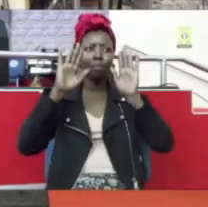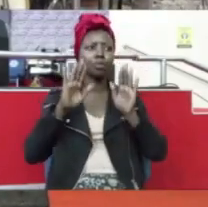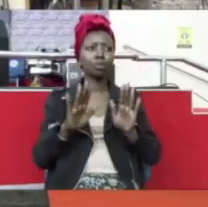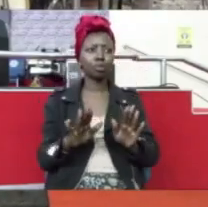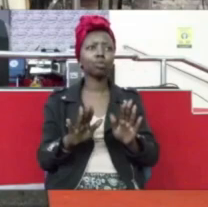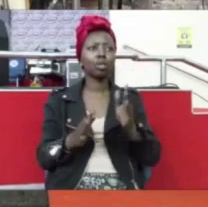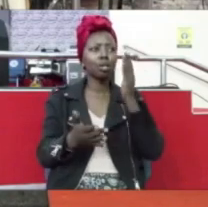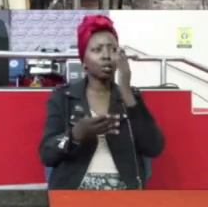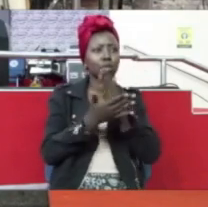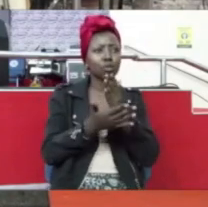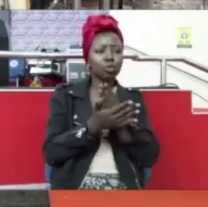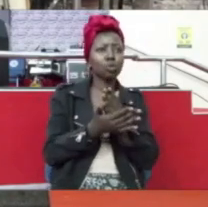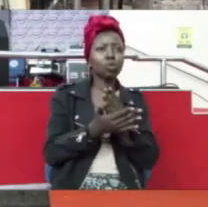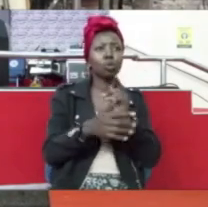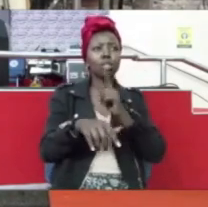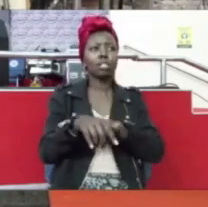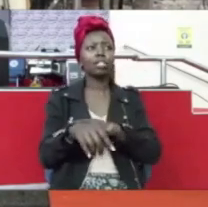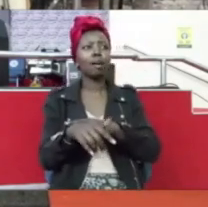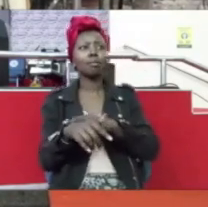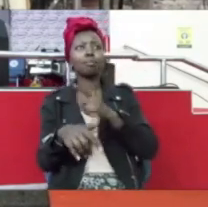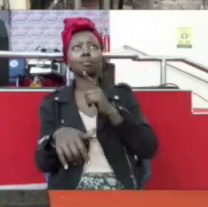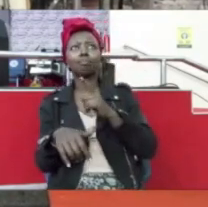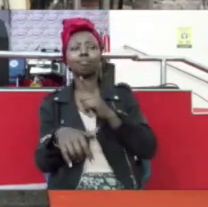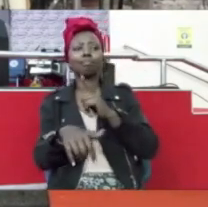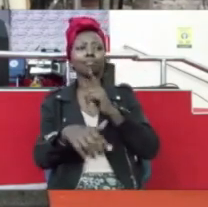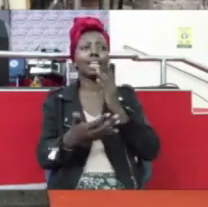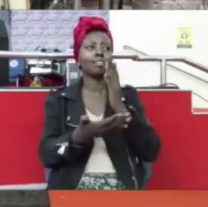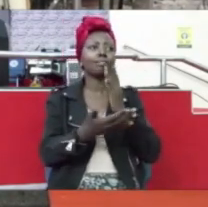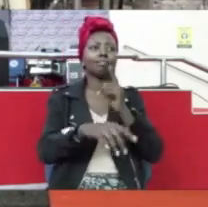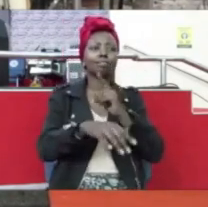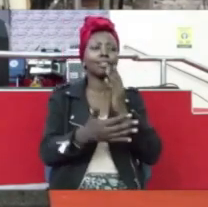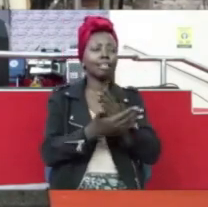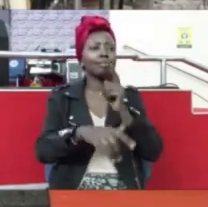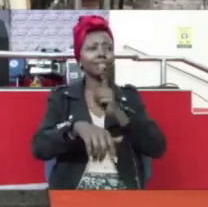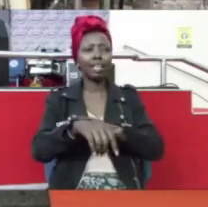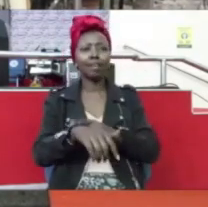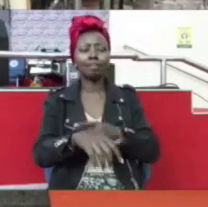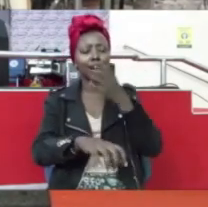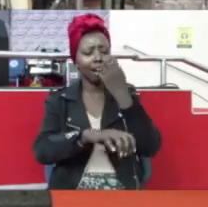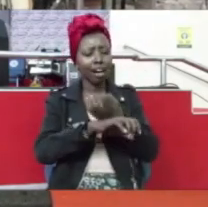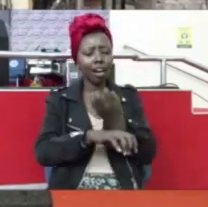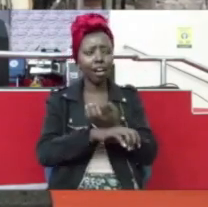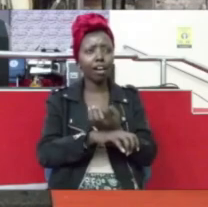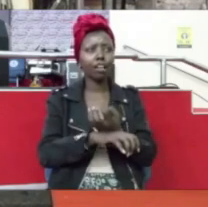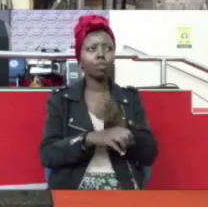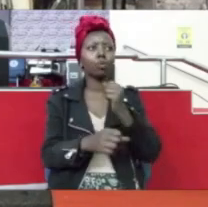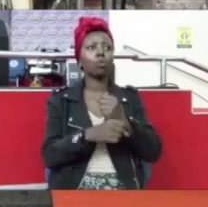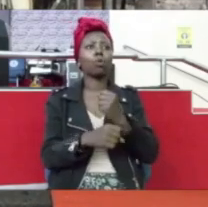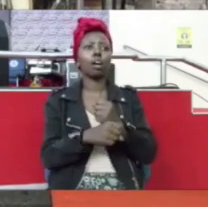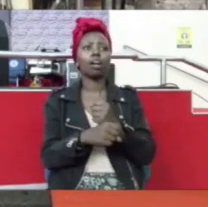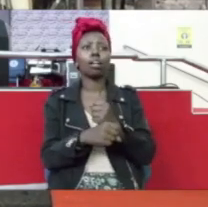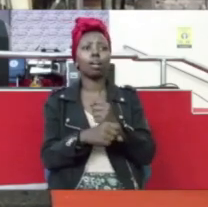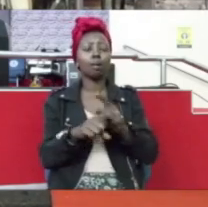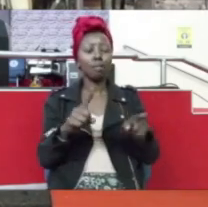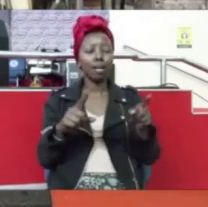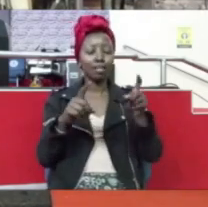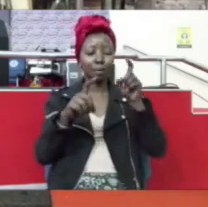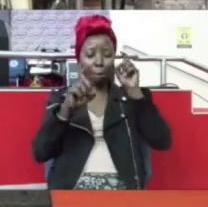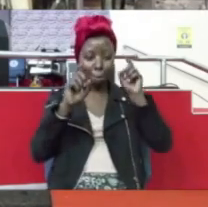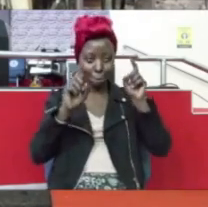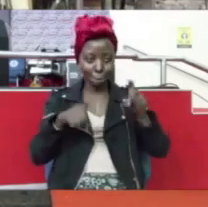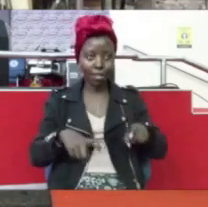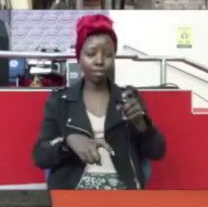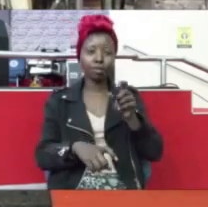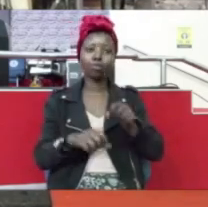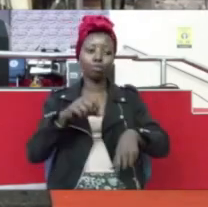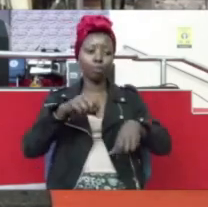as at times it comes with a lot of hard work. Wakati wa kupanda ni wakati wa maana sana, lakini hata kama inakujaga na